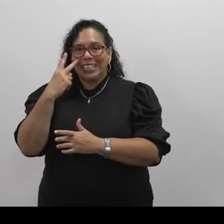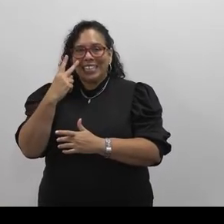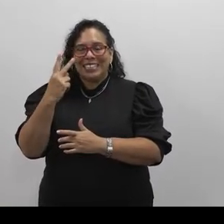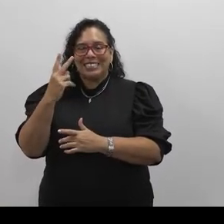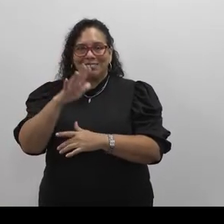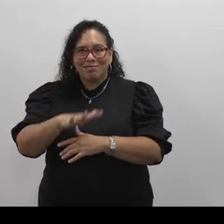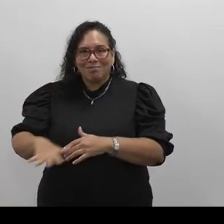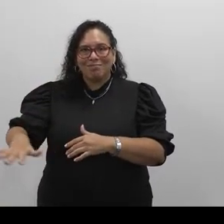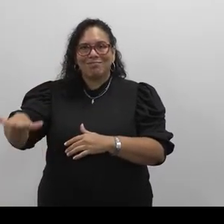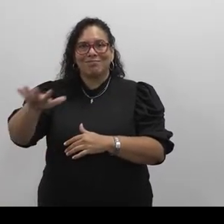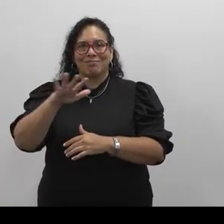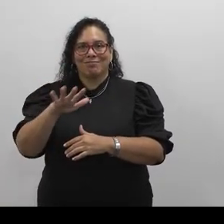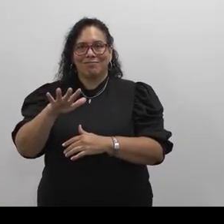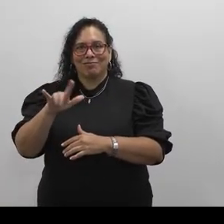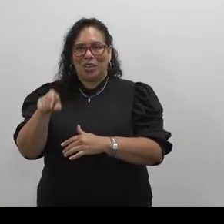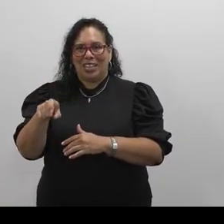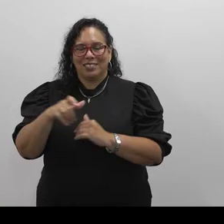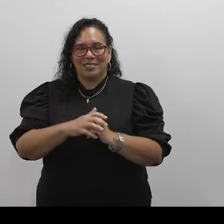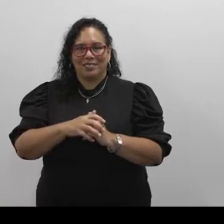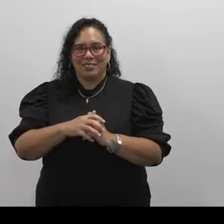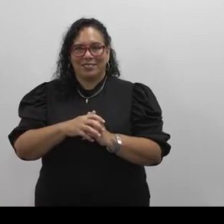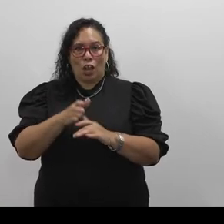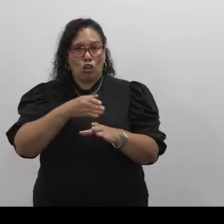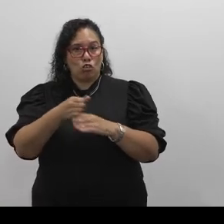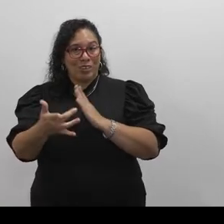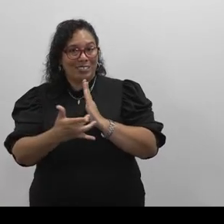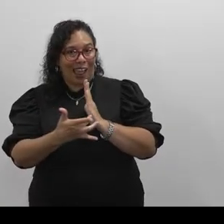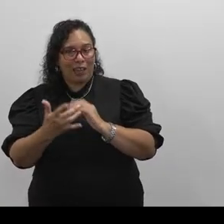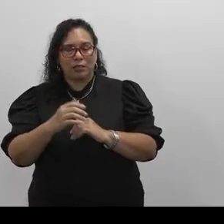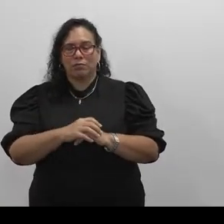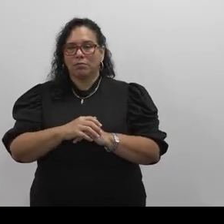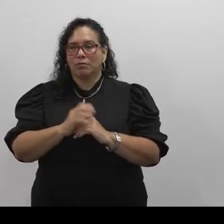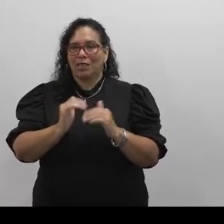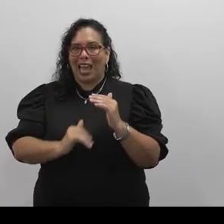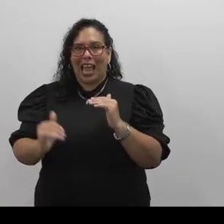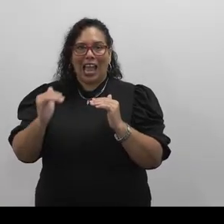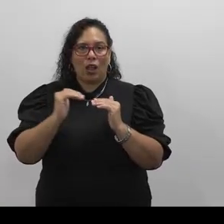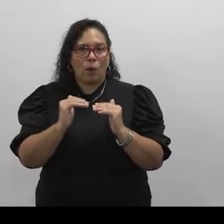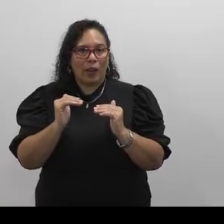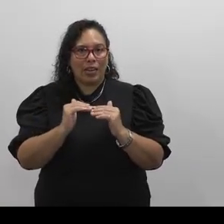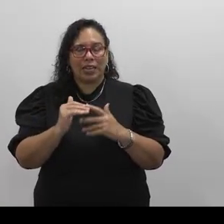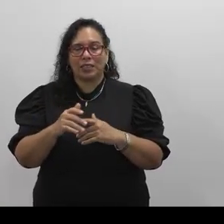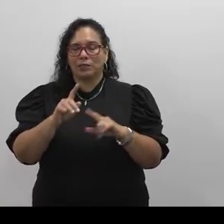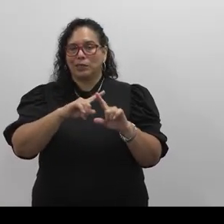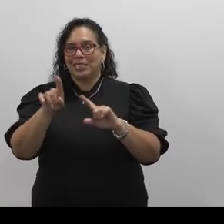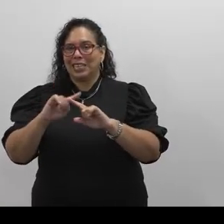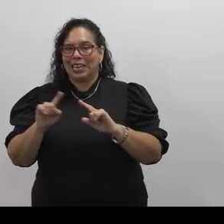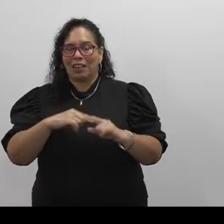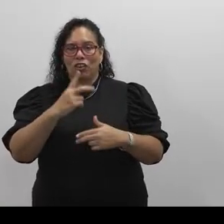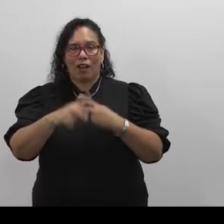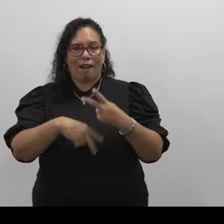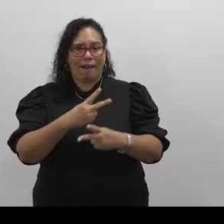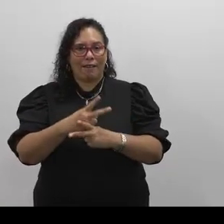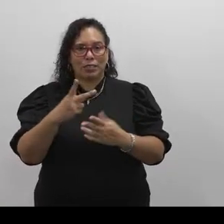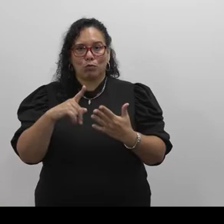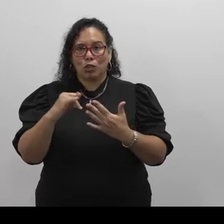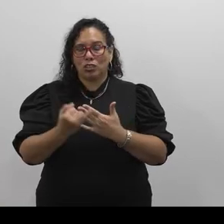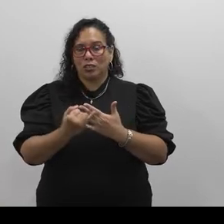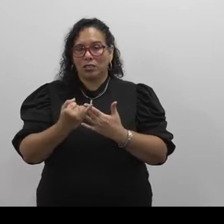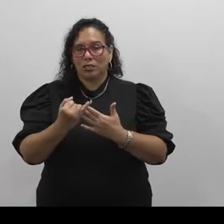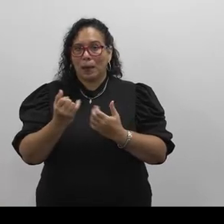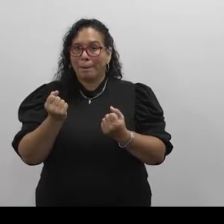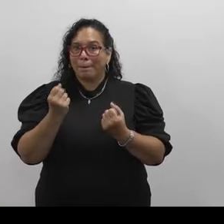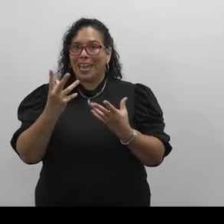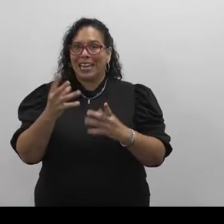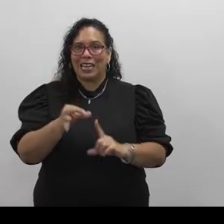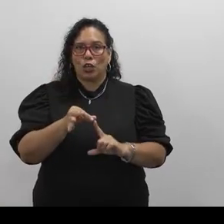And we've talked about career tech, equity. We just know we need to embark on different type of projects, many of them very unique in nature